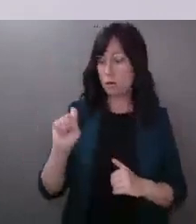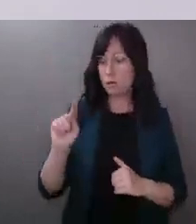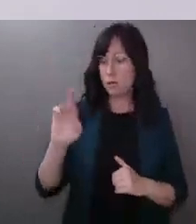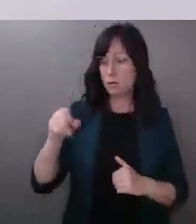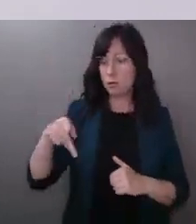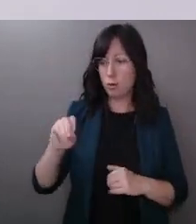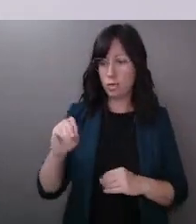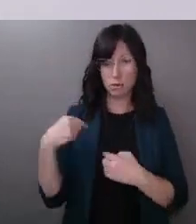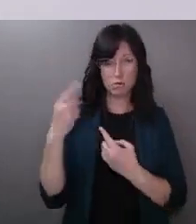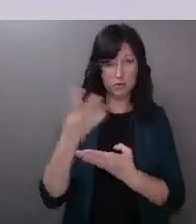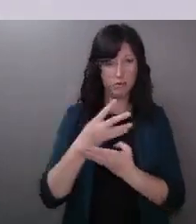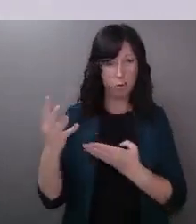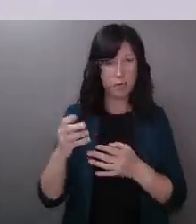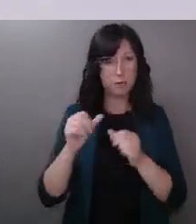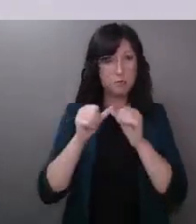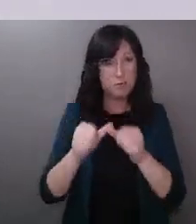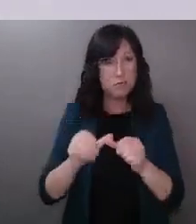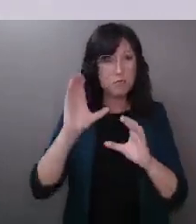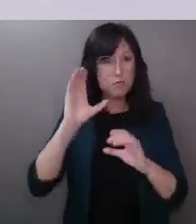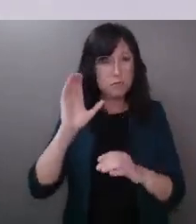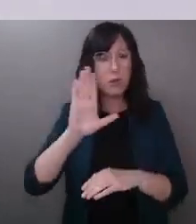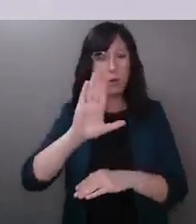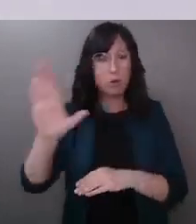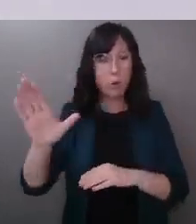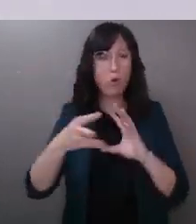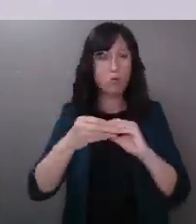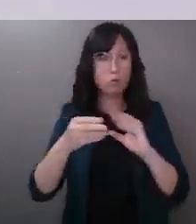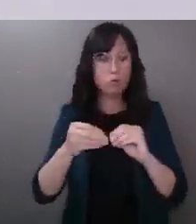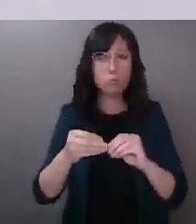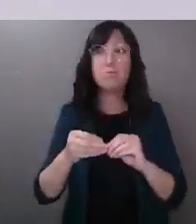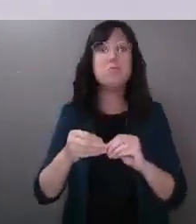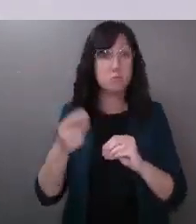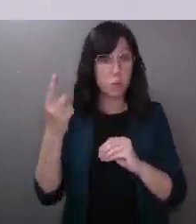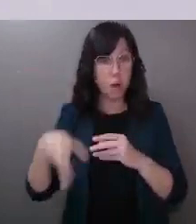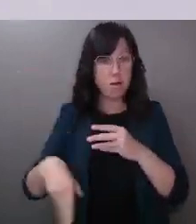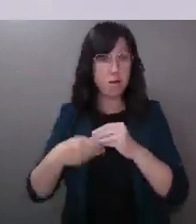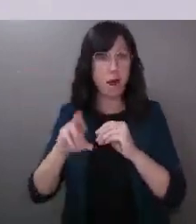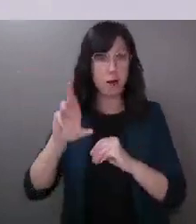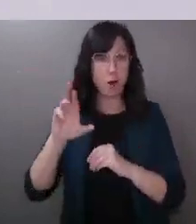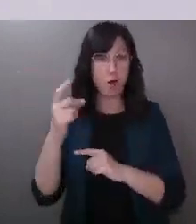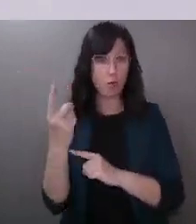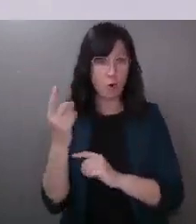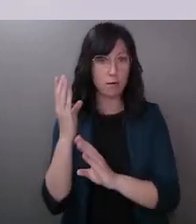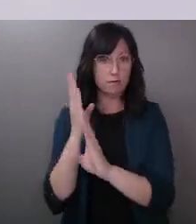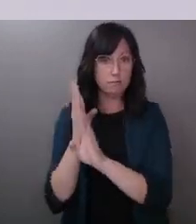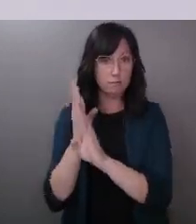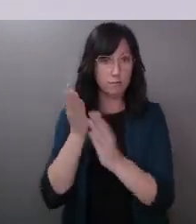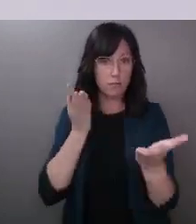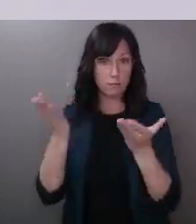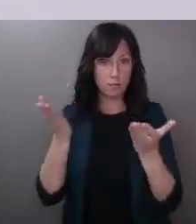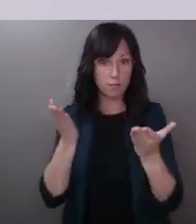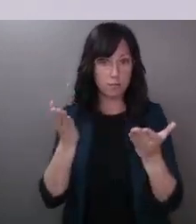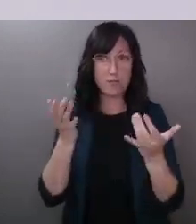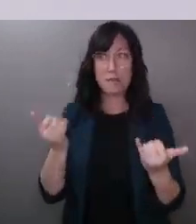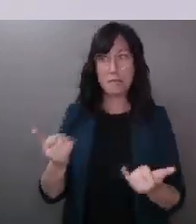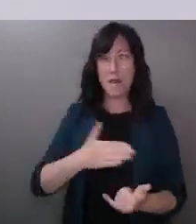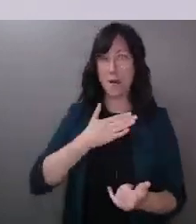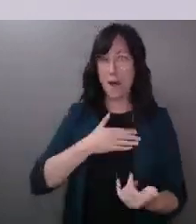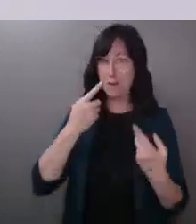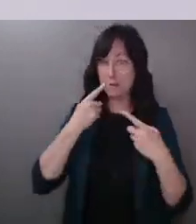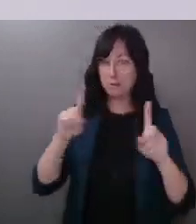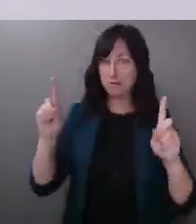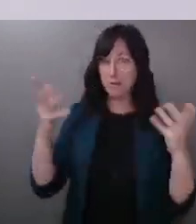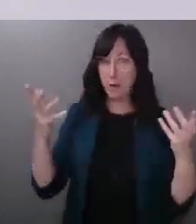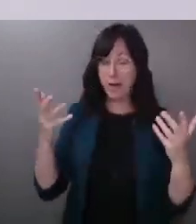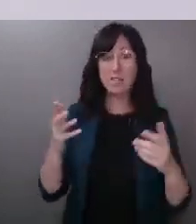past 4 weeks, including the R1 Express service. And I'm pleased to announce today that based on your feedback, we